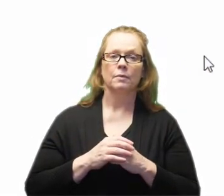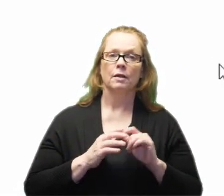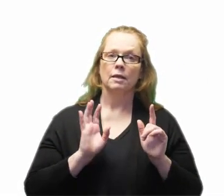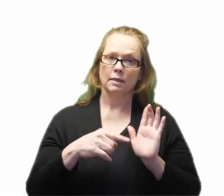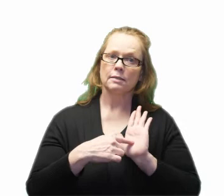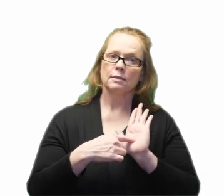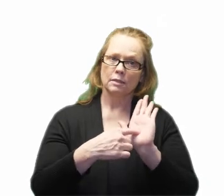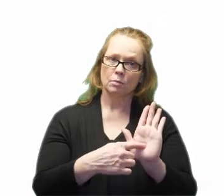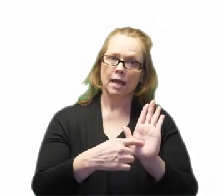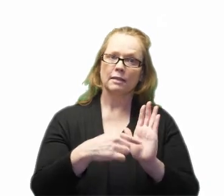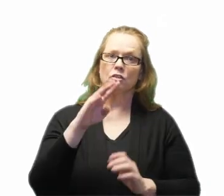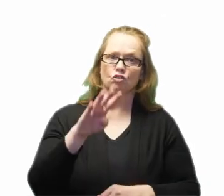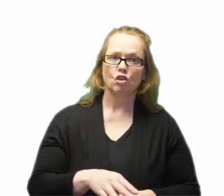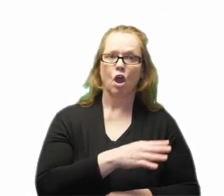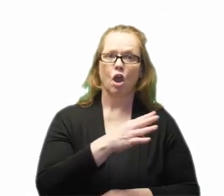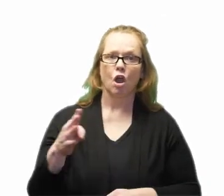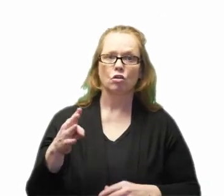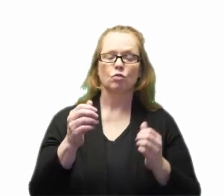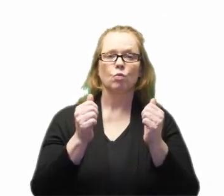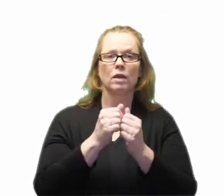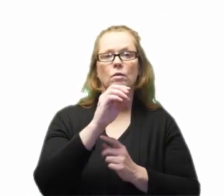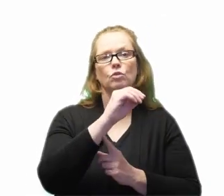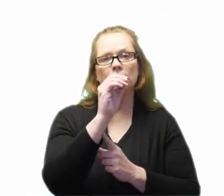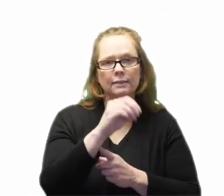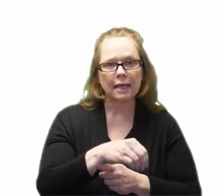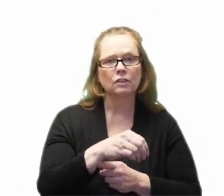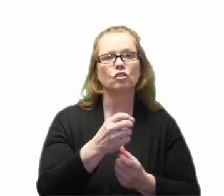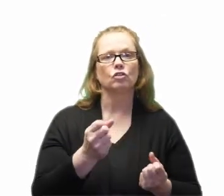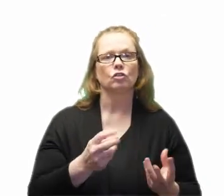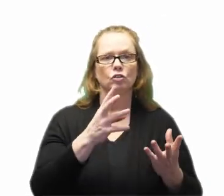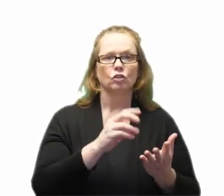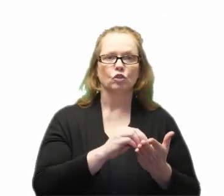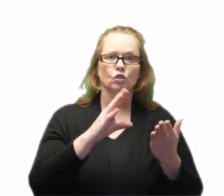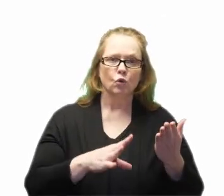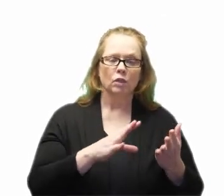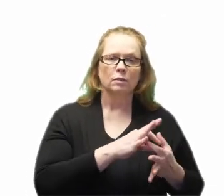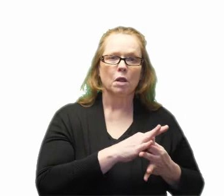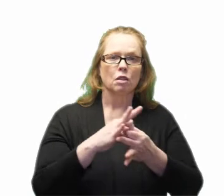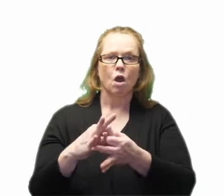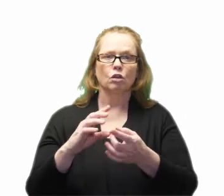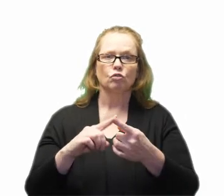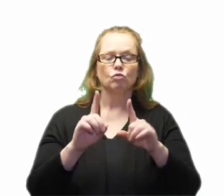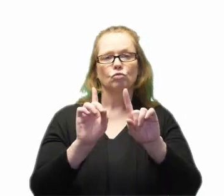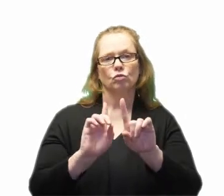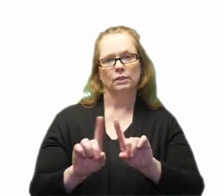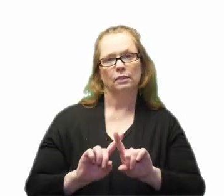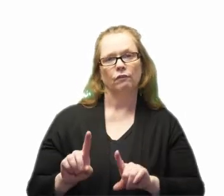This displays a chart with the percentages of students belonging to different racial and ethnic